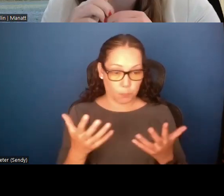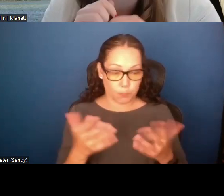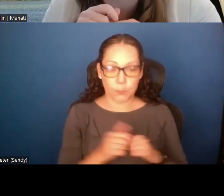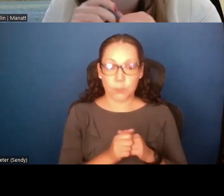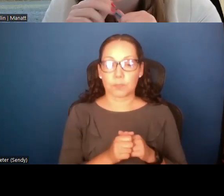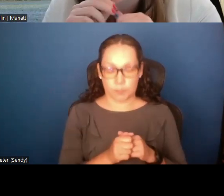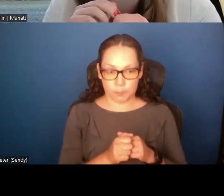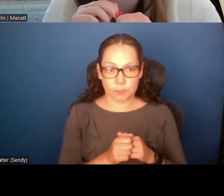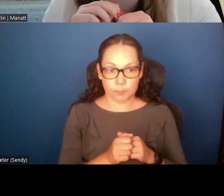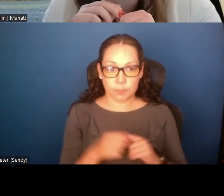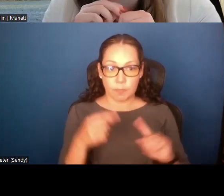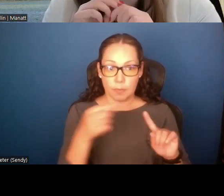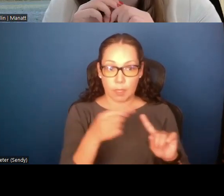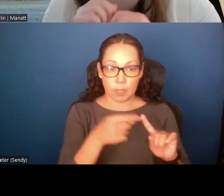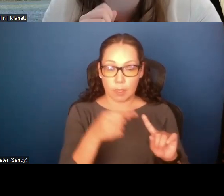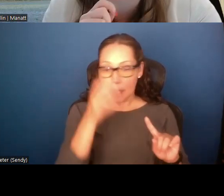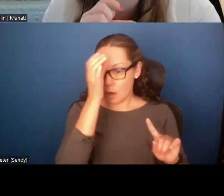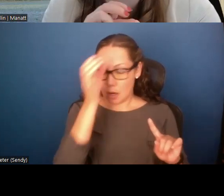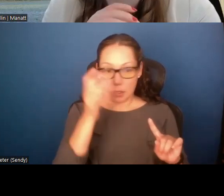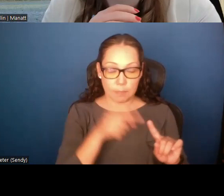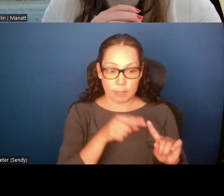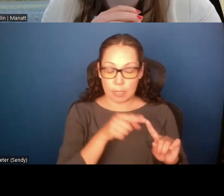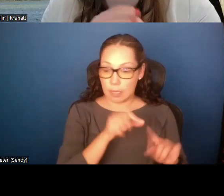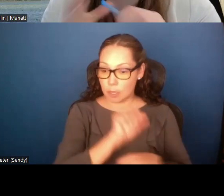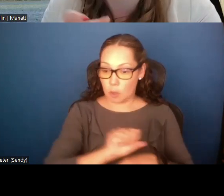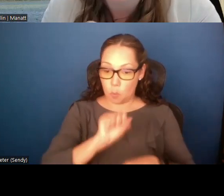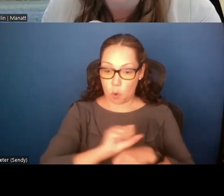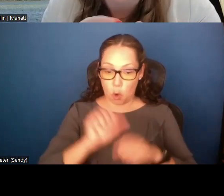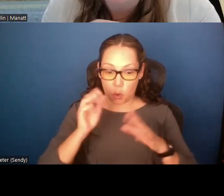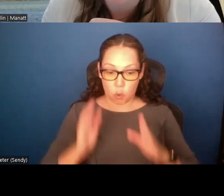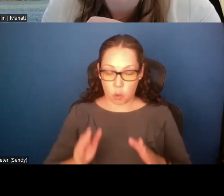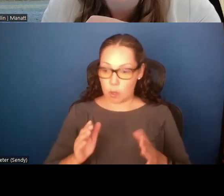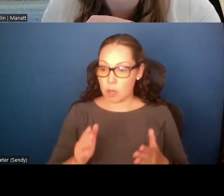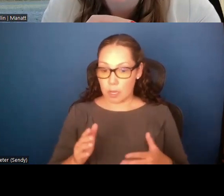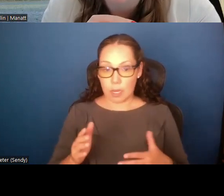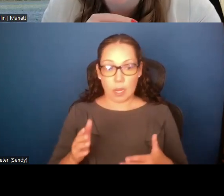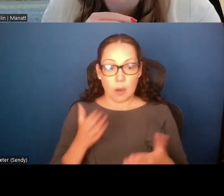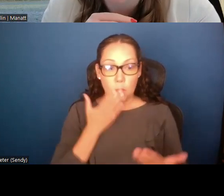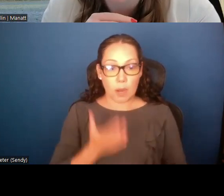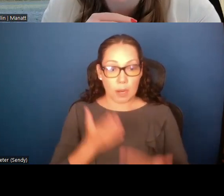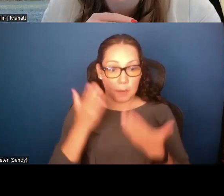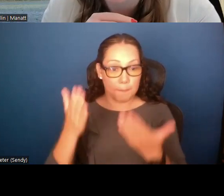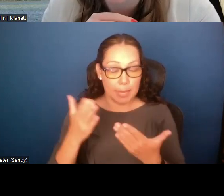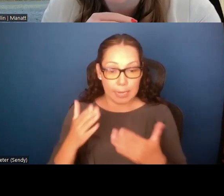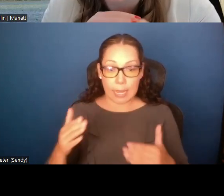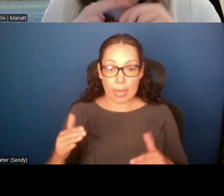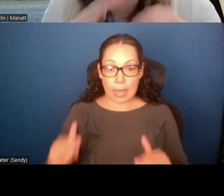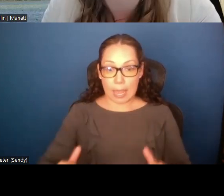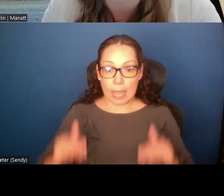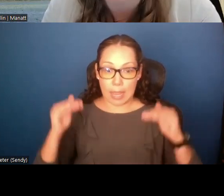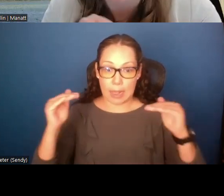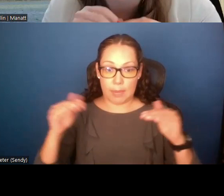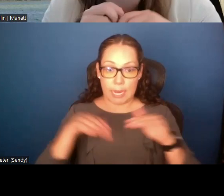the concept that the work group would recommend elevated access to visitation in